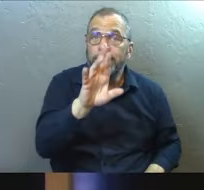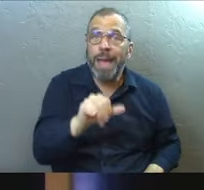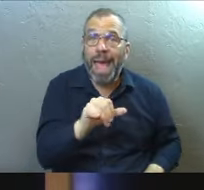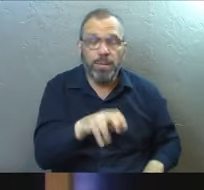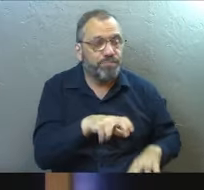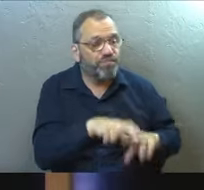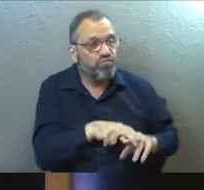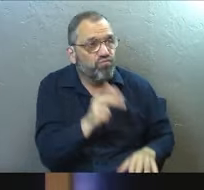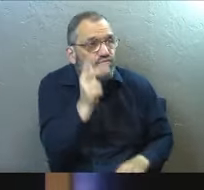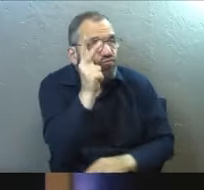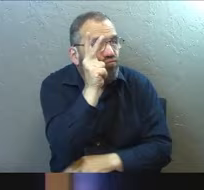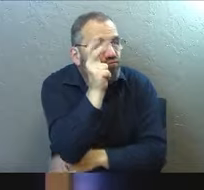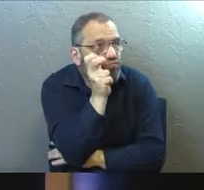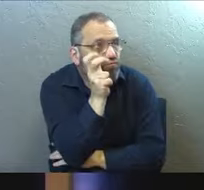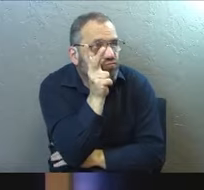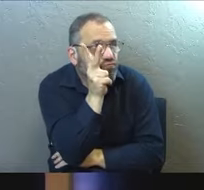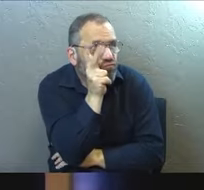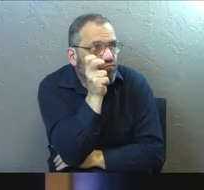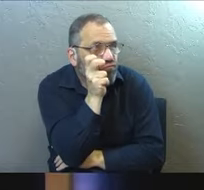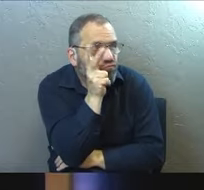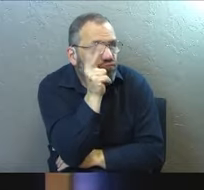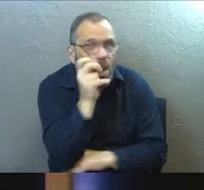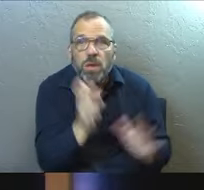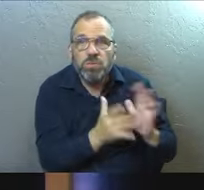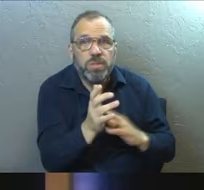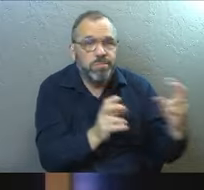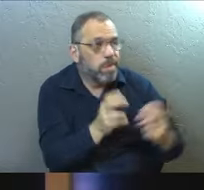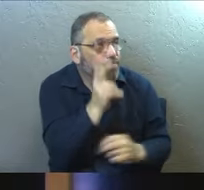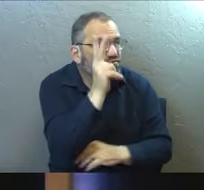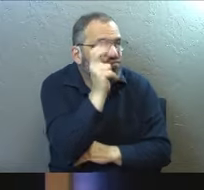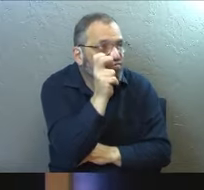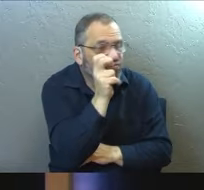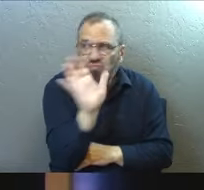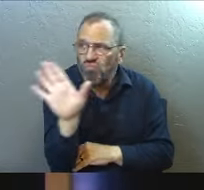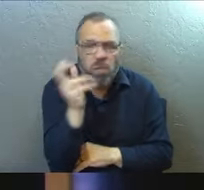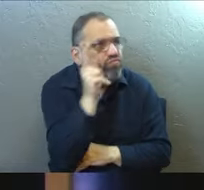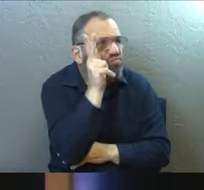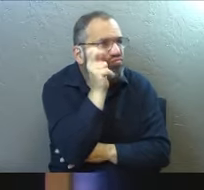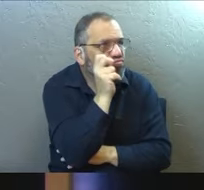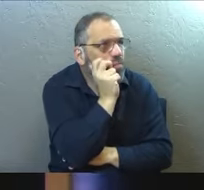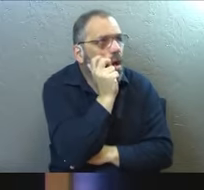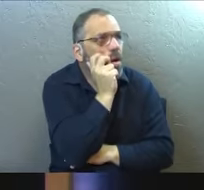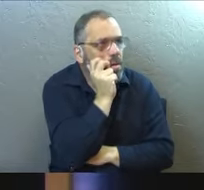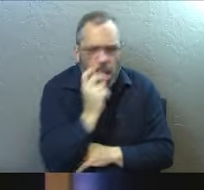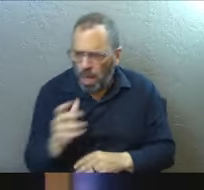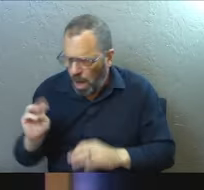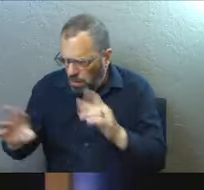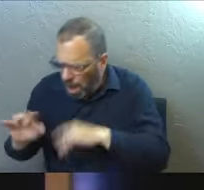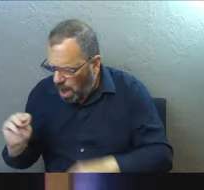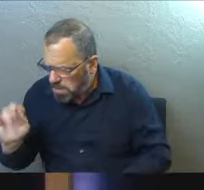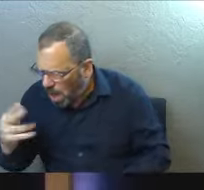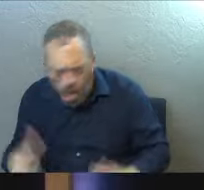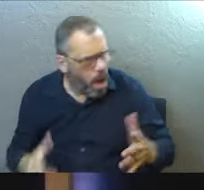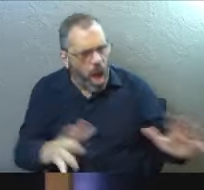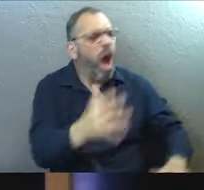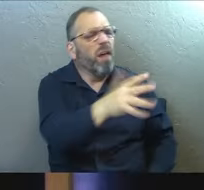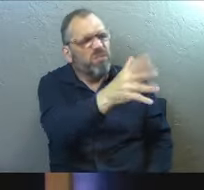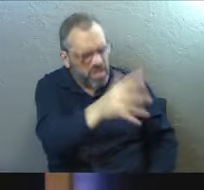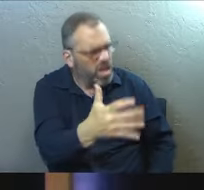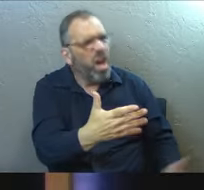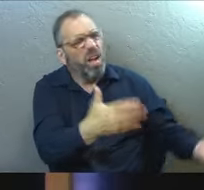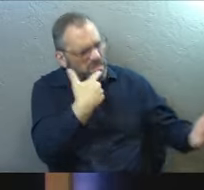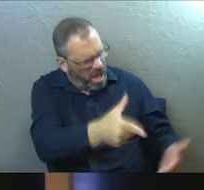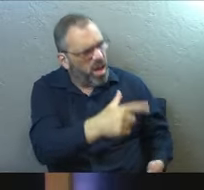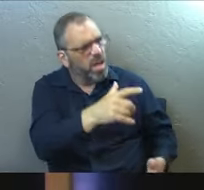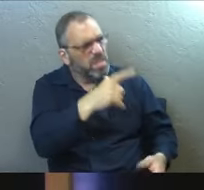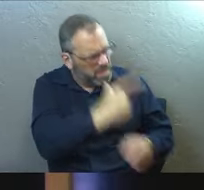sister is just like sitting with Jesus and not helping, not doing anything. And so she gets frustrated. She walks in. She's like, hey, Jesus, would